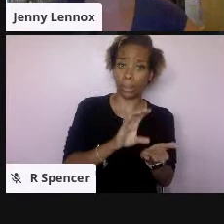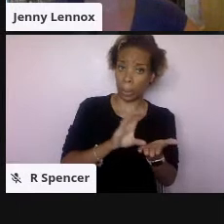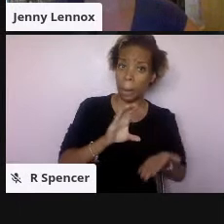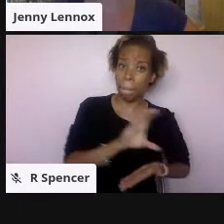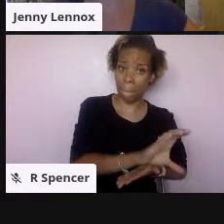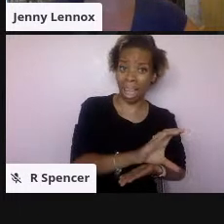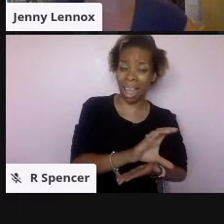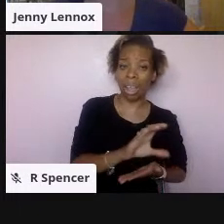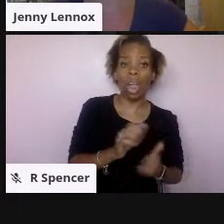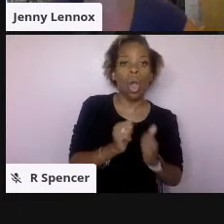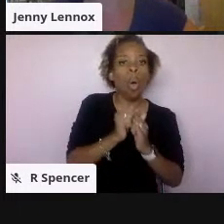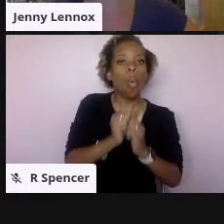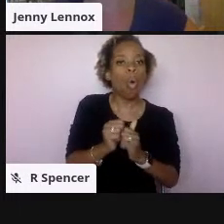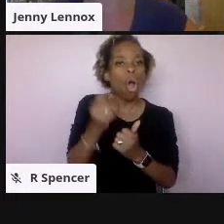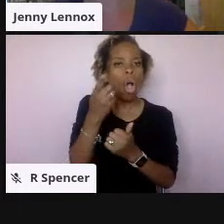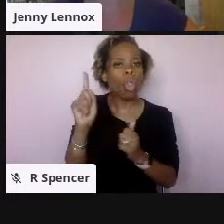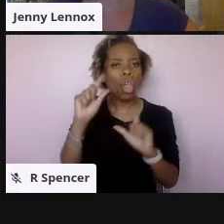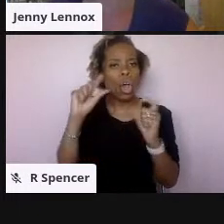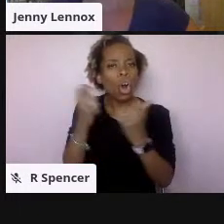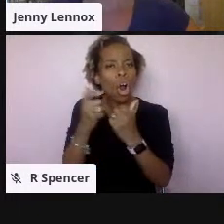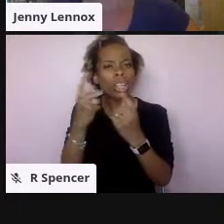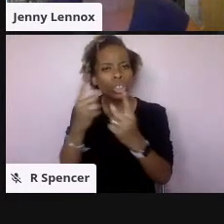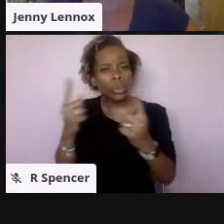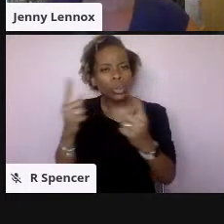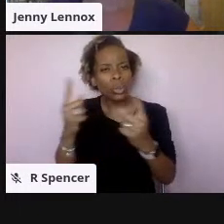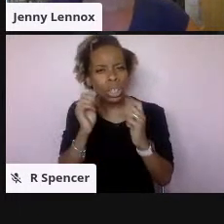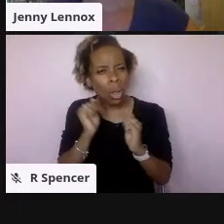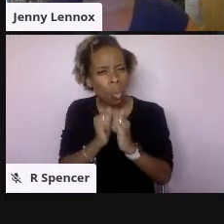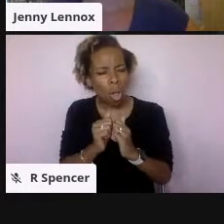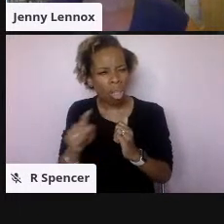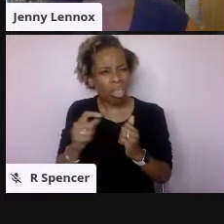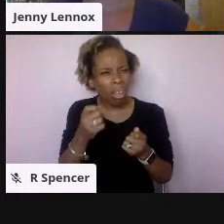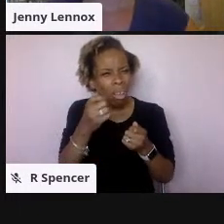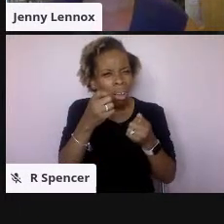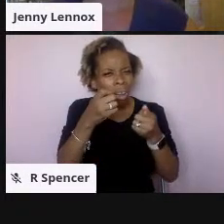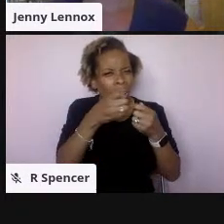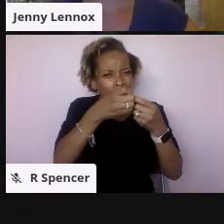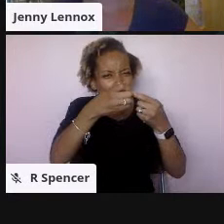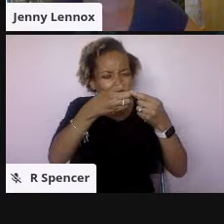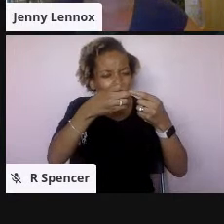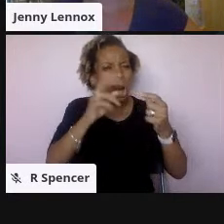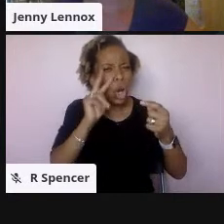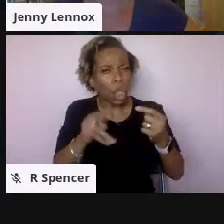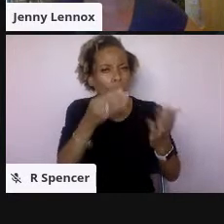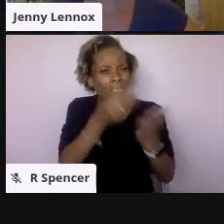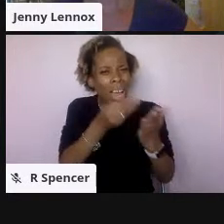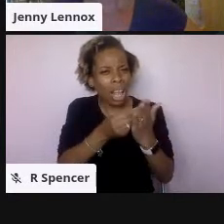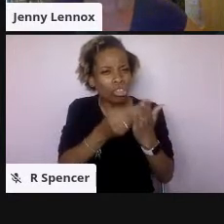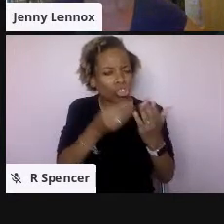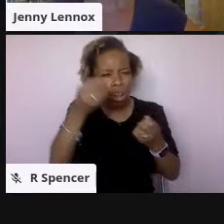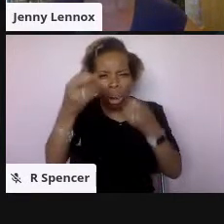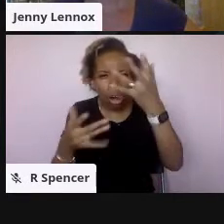to get them to break this down from a financial, but also from an equality perspective.